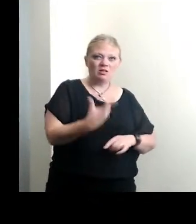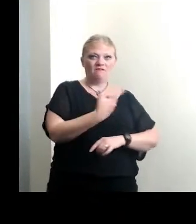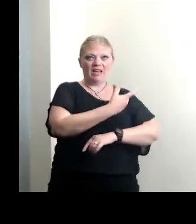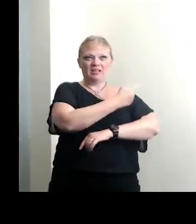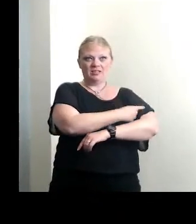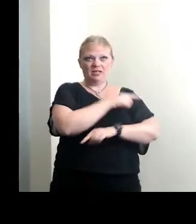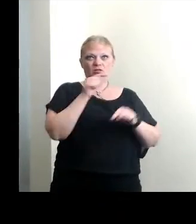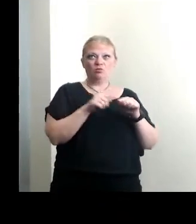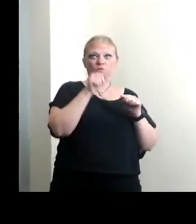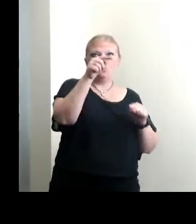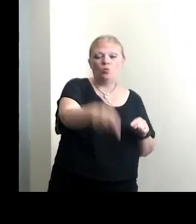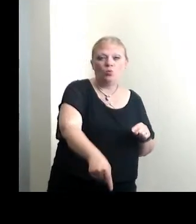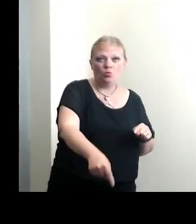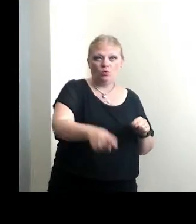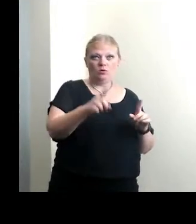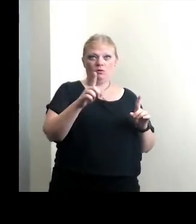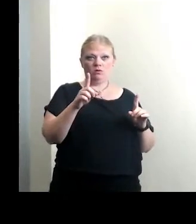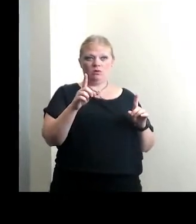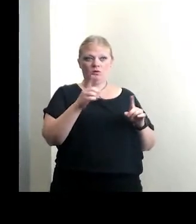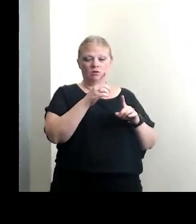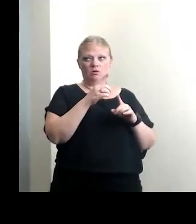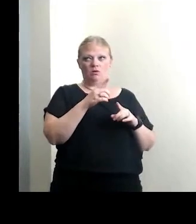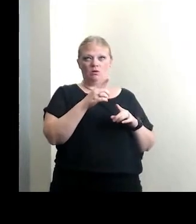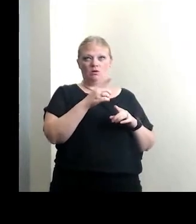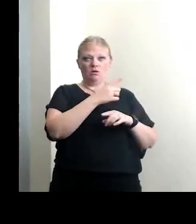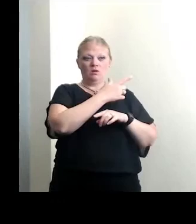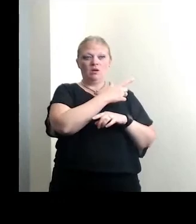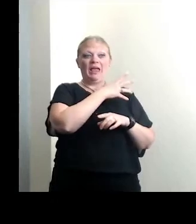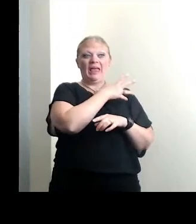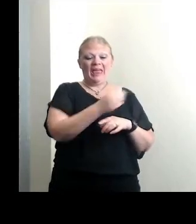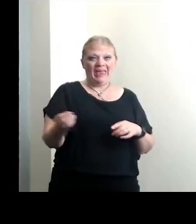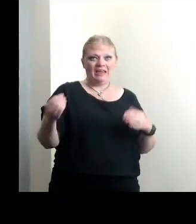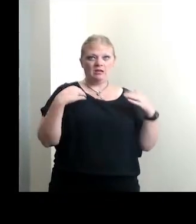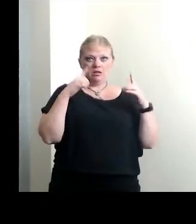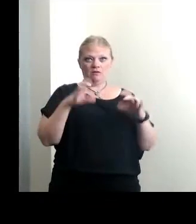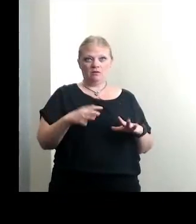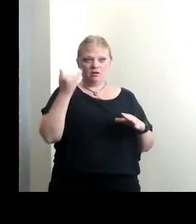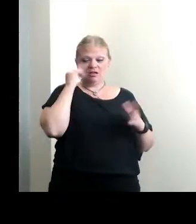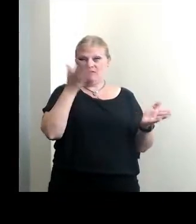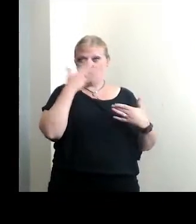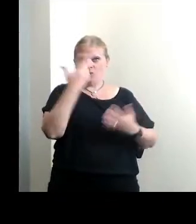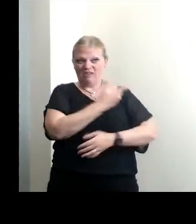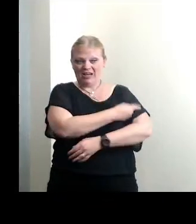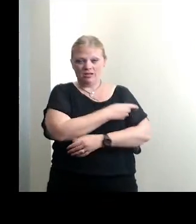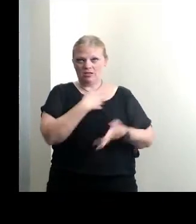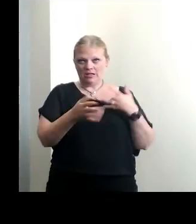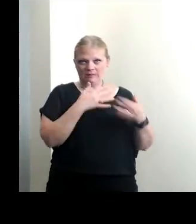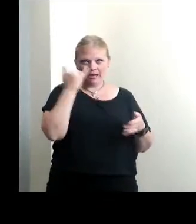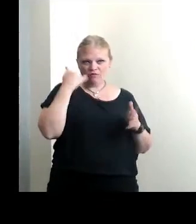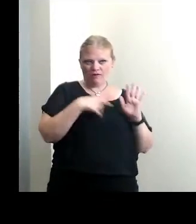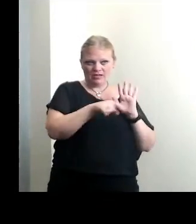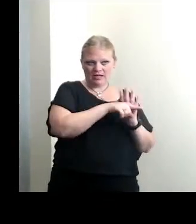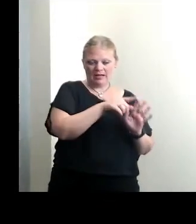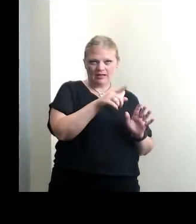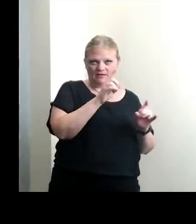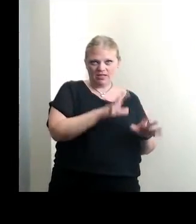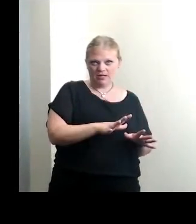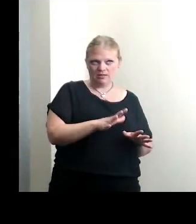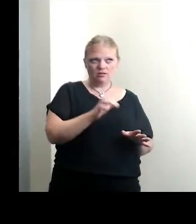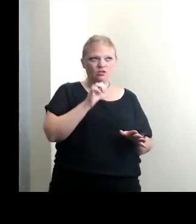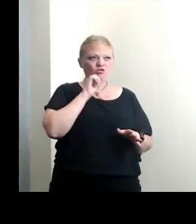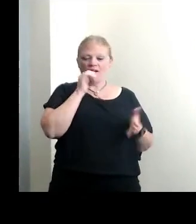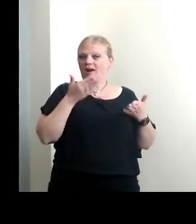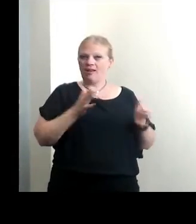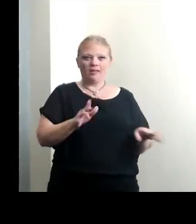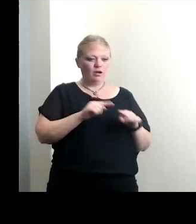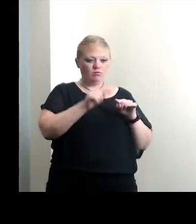to cross the border and have a negative test. If you are unvaccinated, even if you have a negative test, they will not allow you